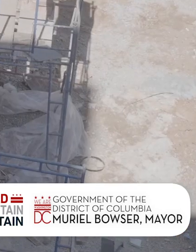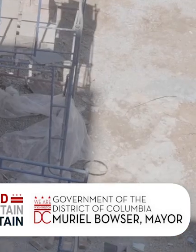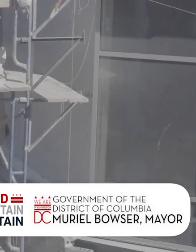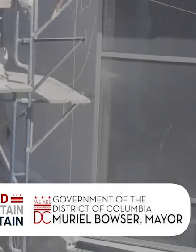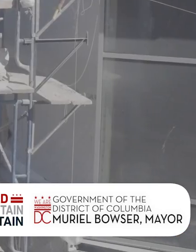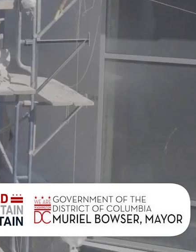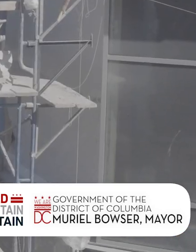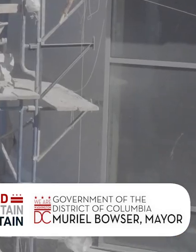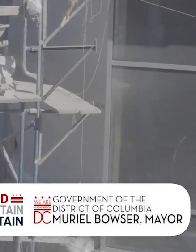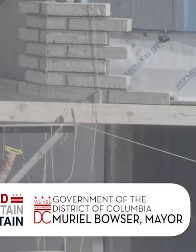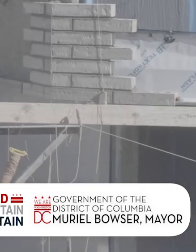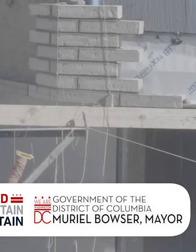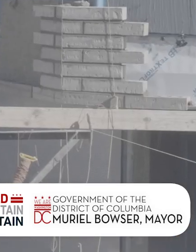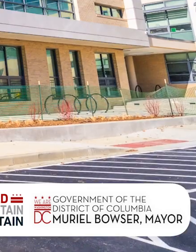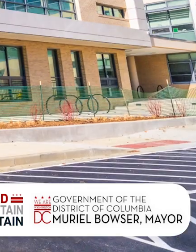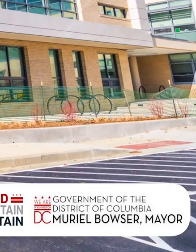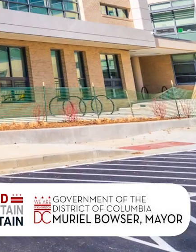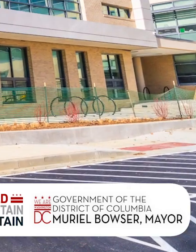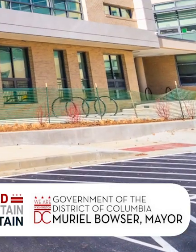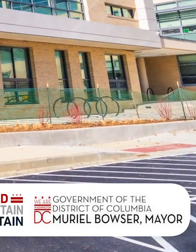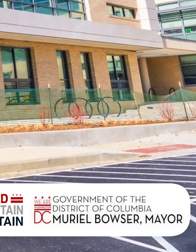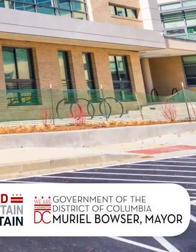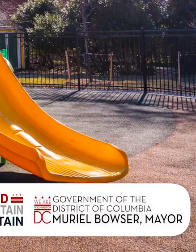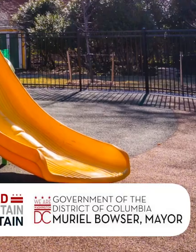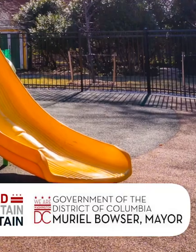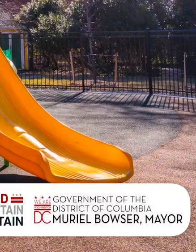The district is building modern schools,